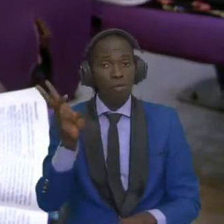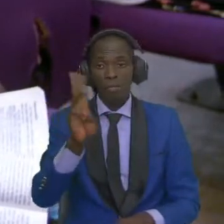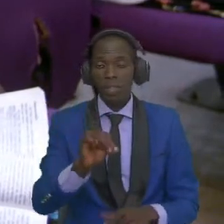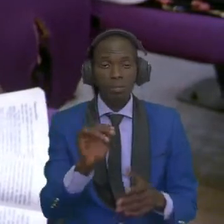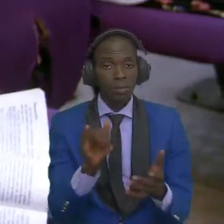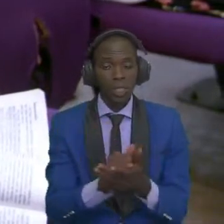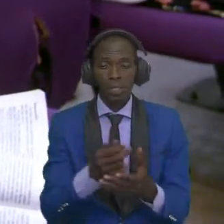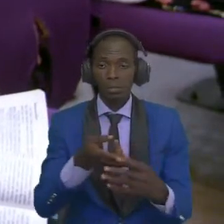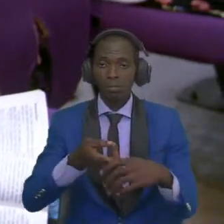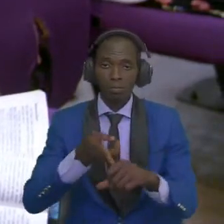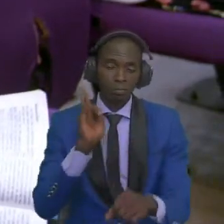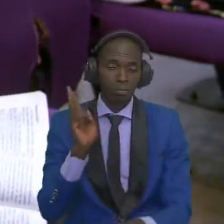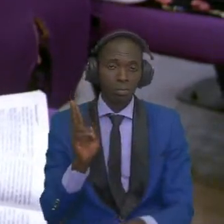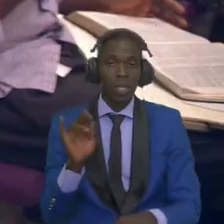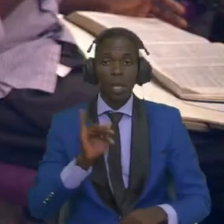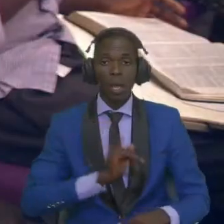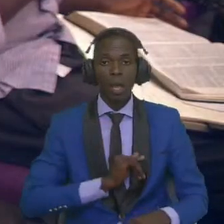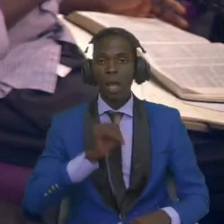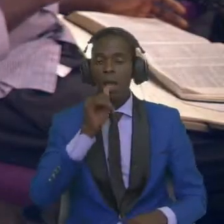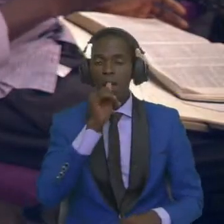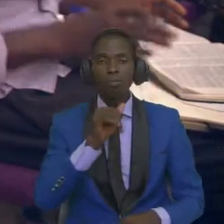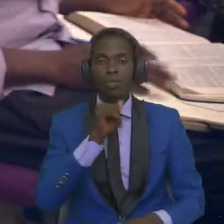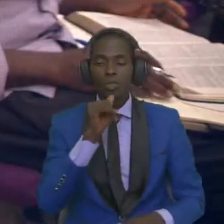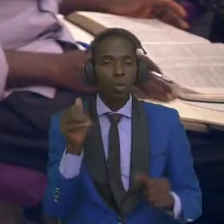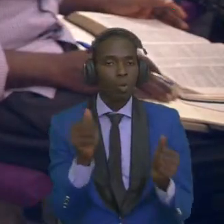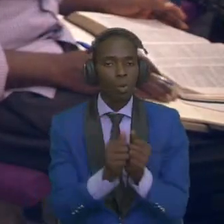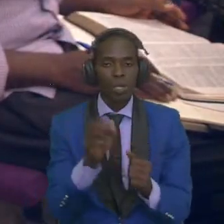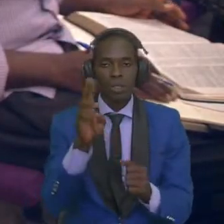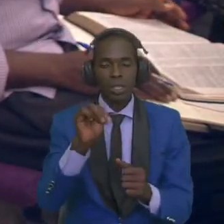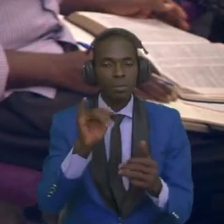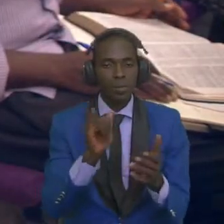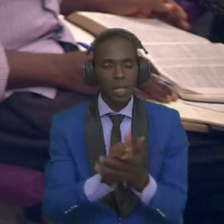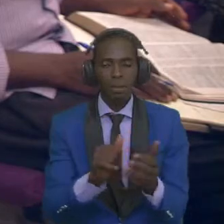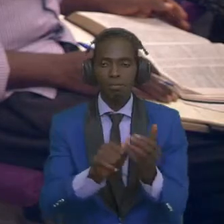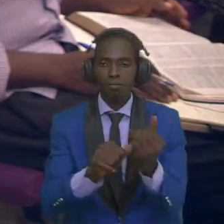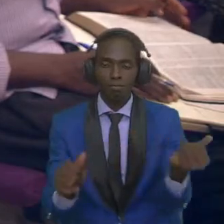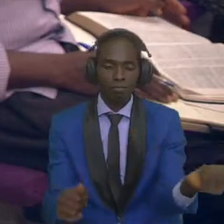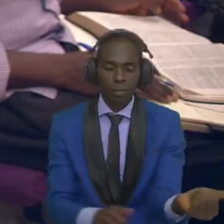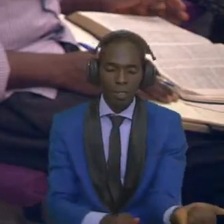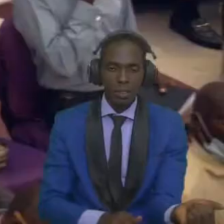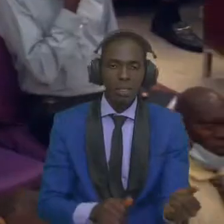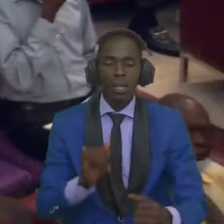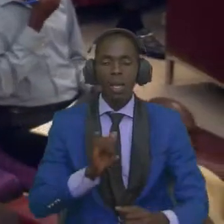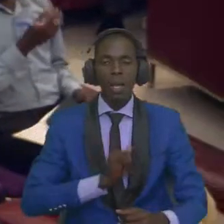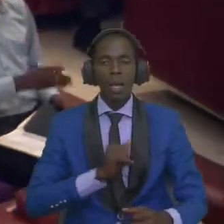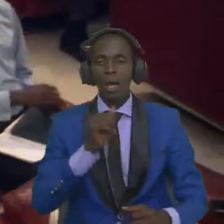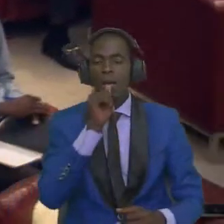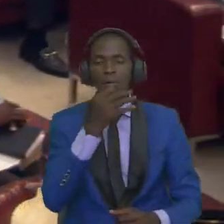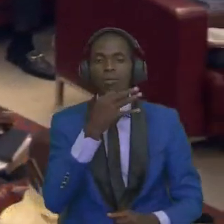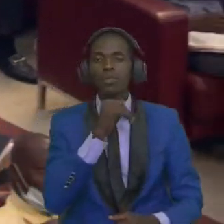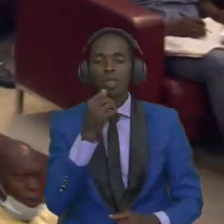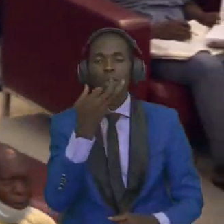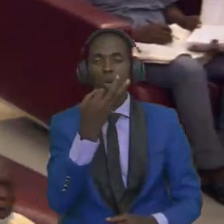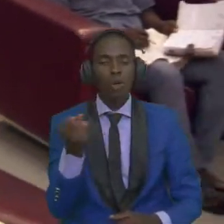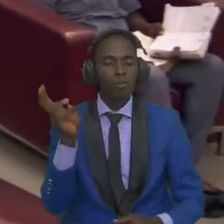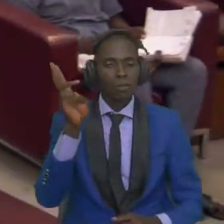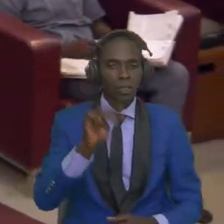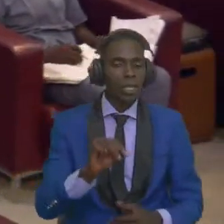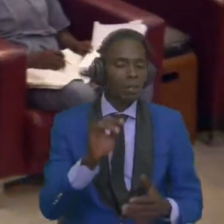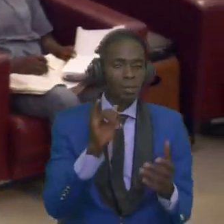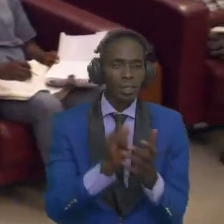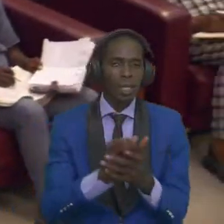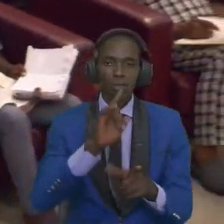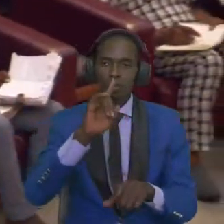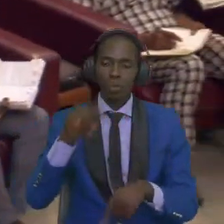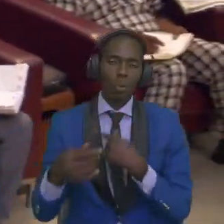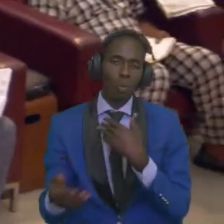Say it with faith. Say it with a firm decision. We are not of